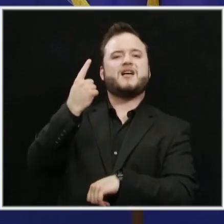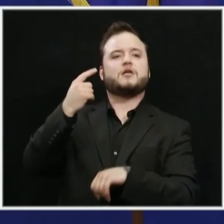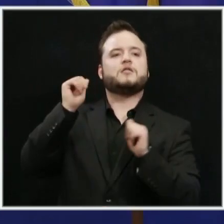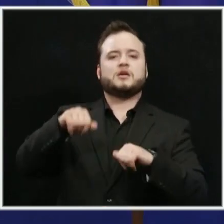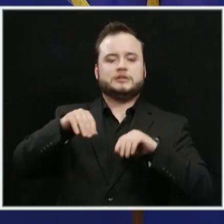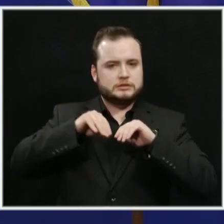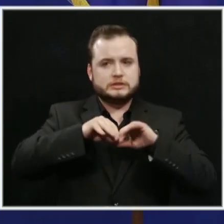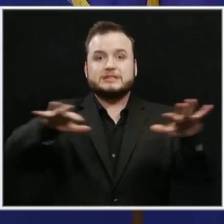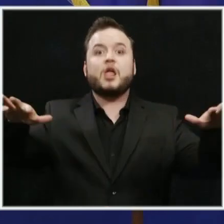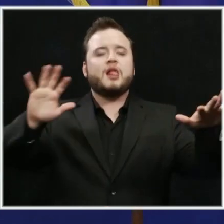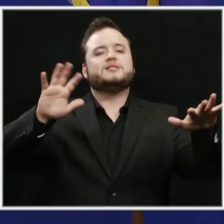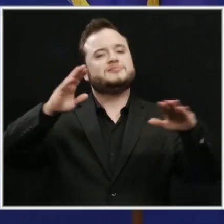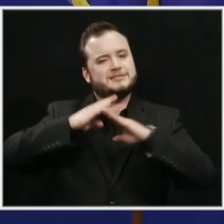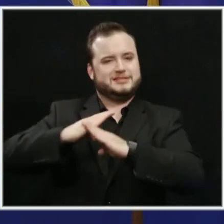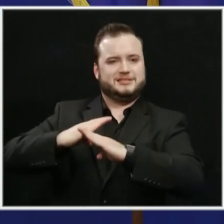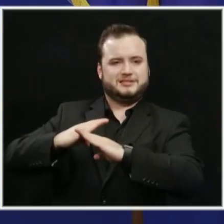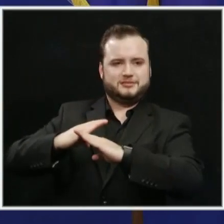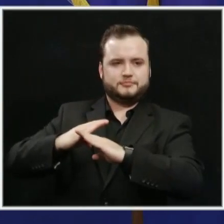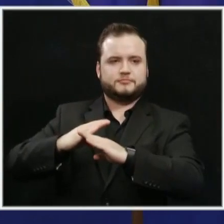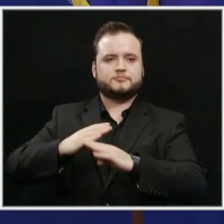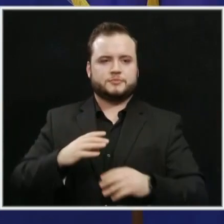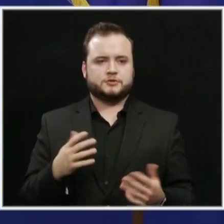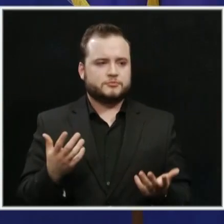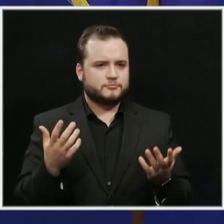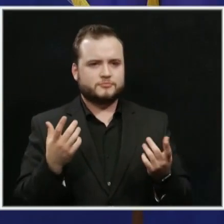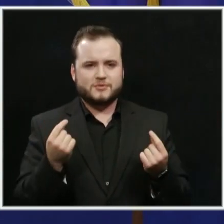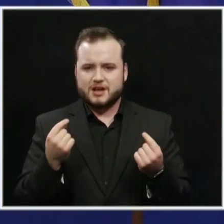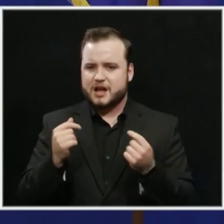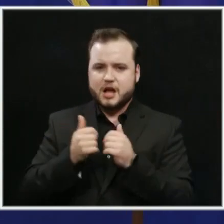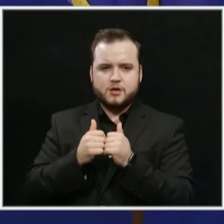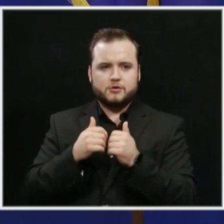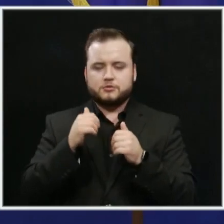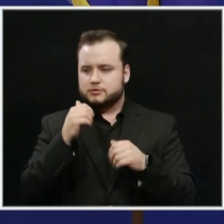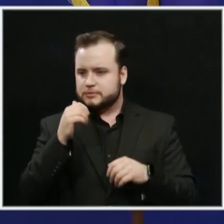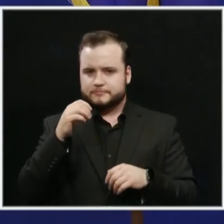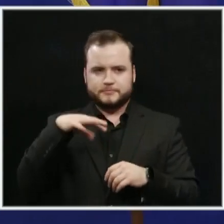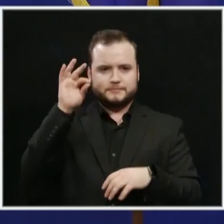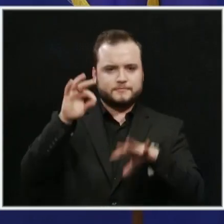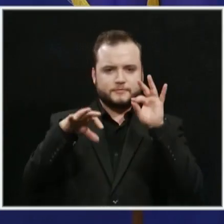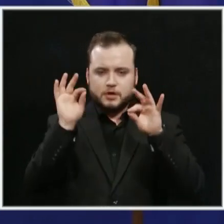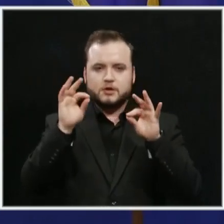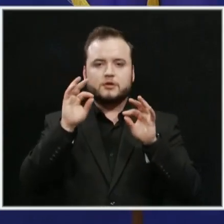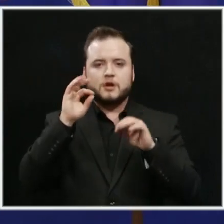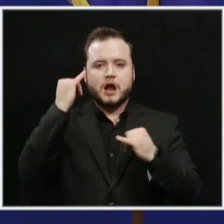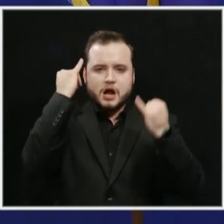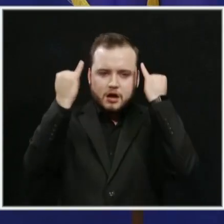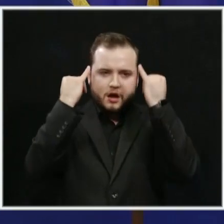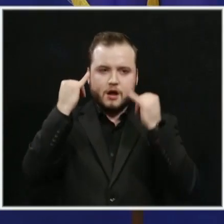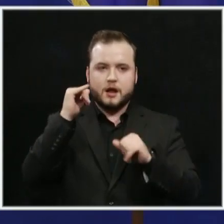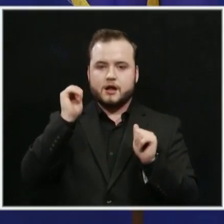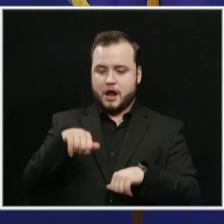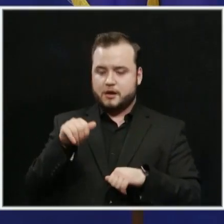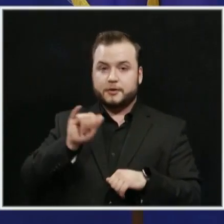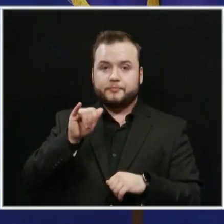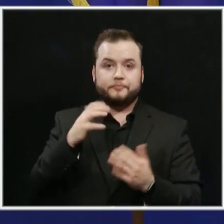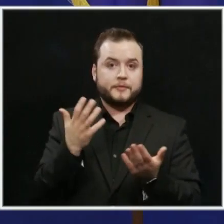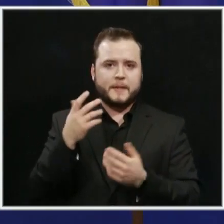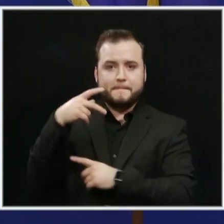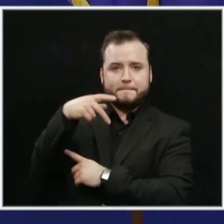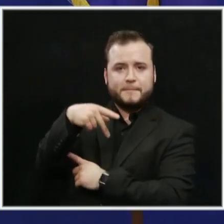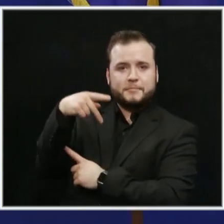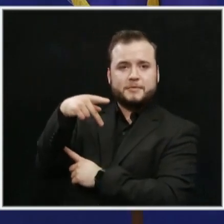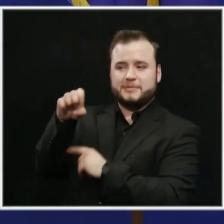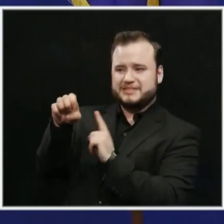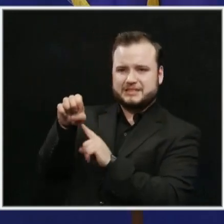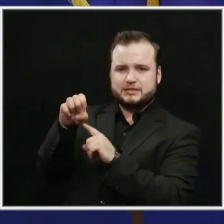give us that space to build up hospital space. Dr. Hicks will talk about that. I've asked you to try and help us get the PPE. Alice can talk a little about that. And